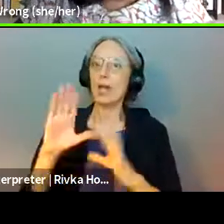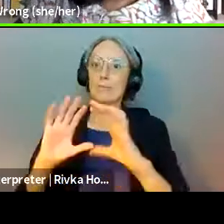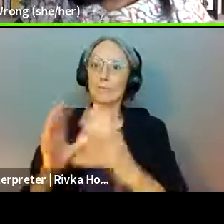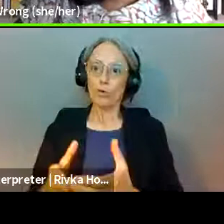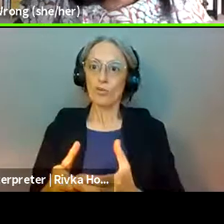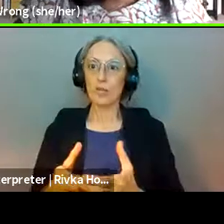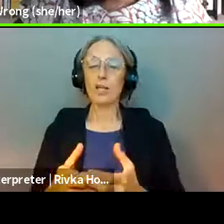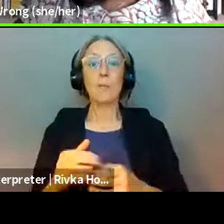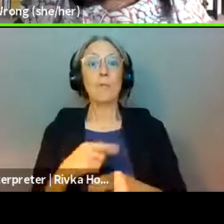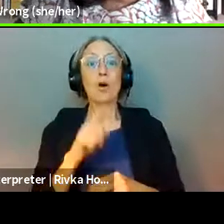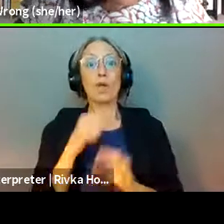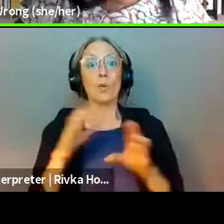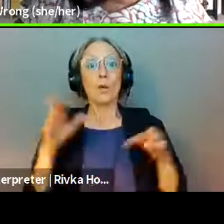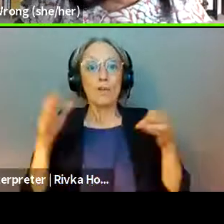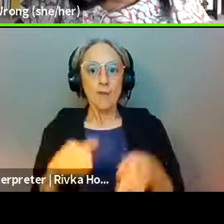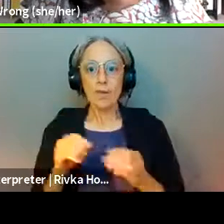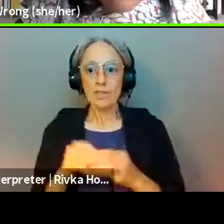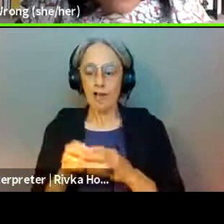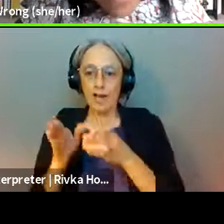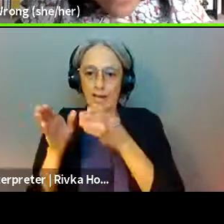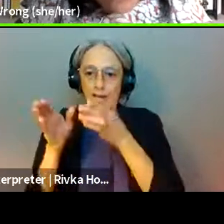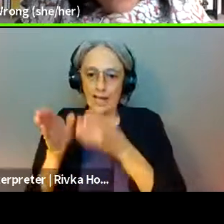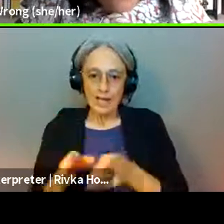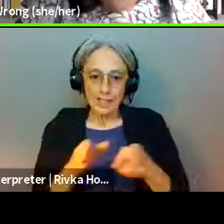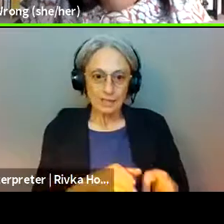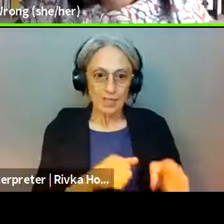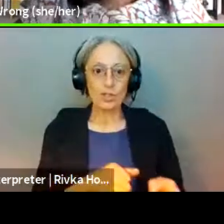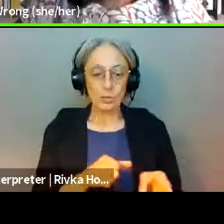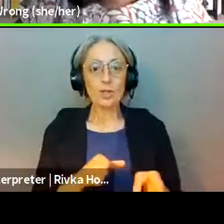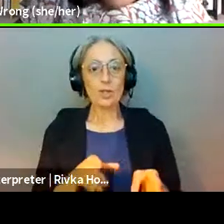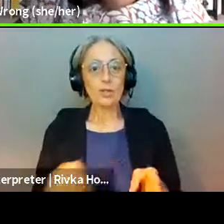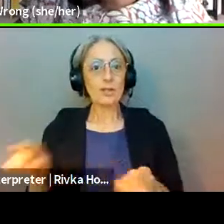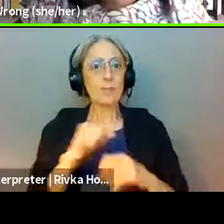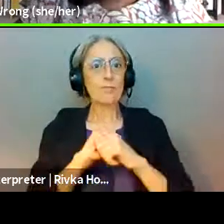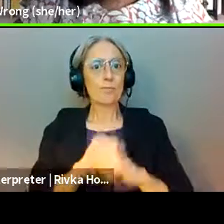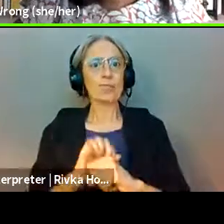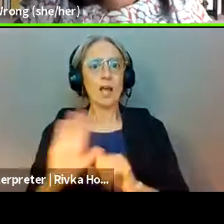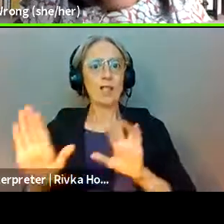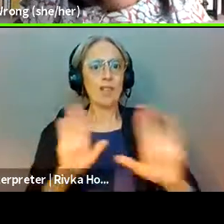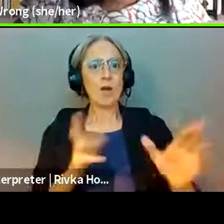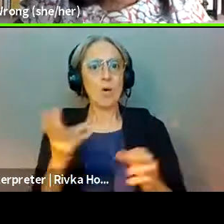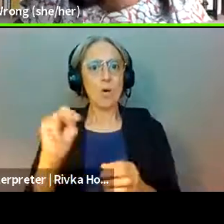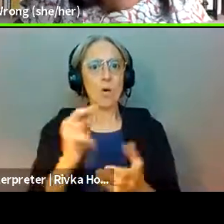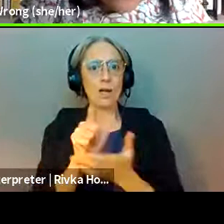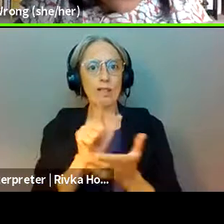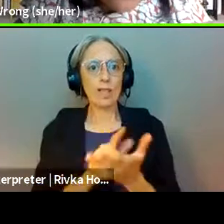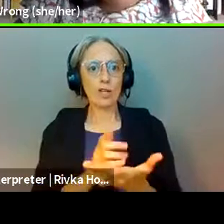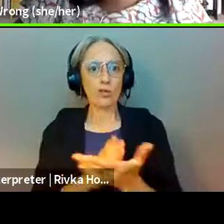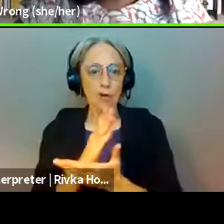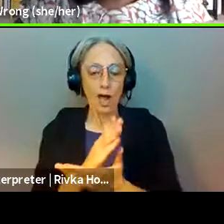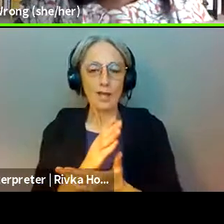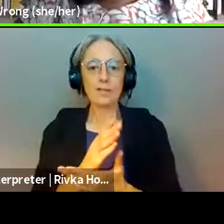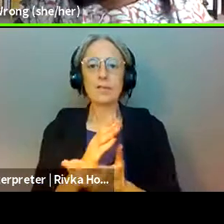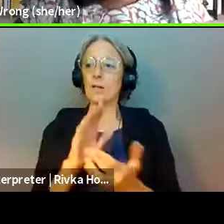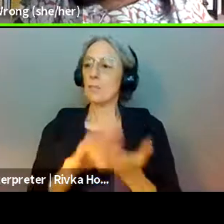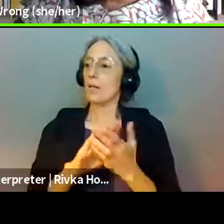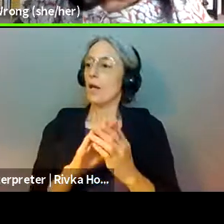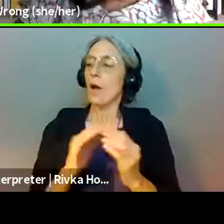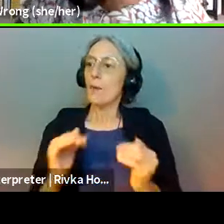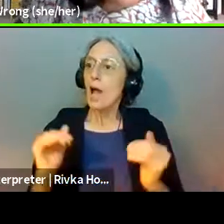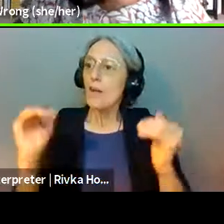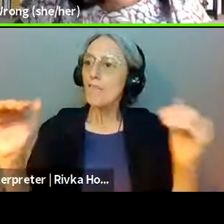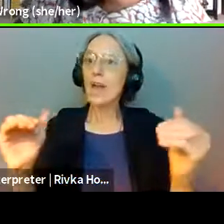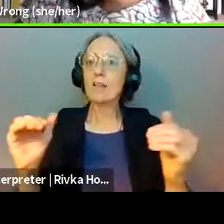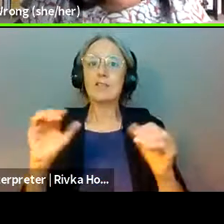individuals being able to protect their legal rights and advance socially, economically. And